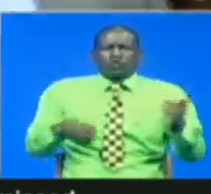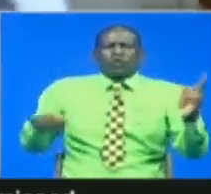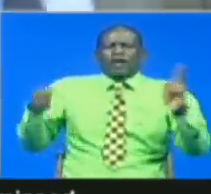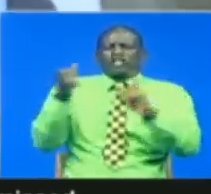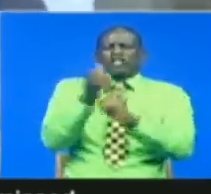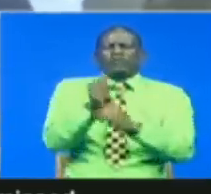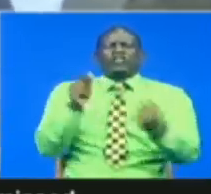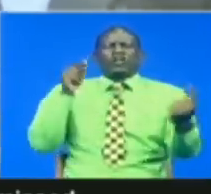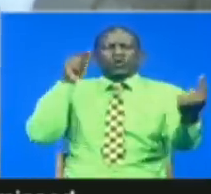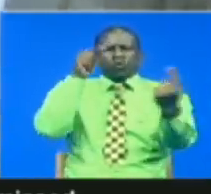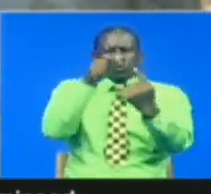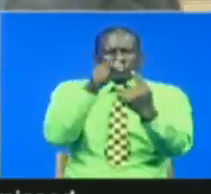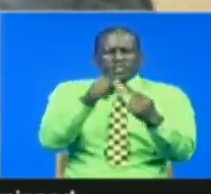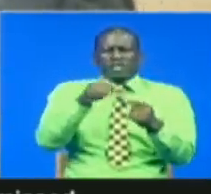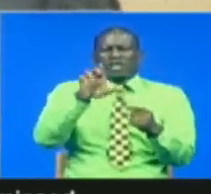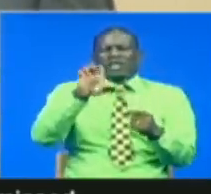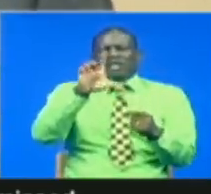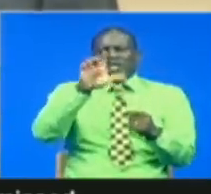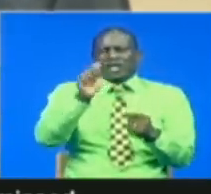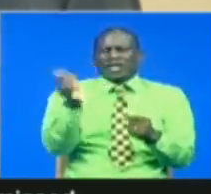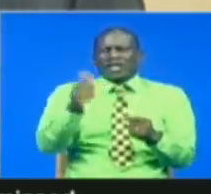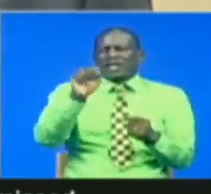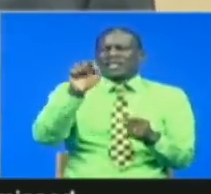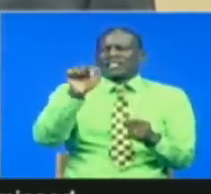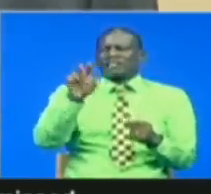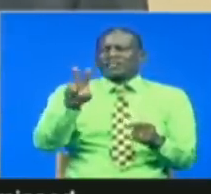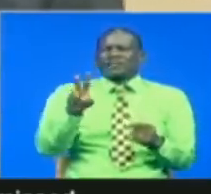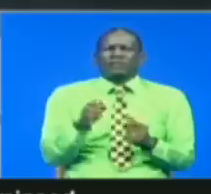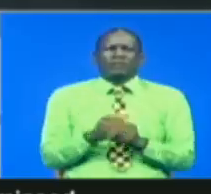Leila Mohammed, NTV.